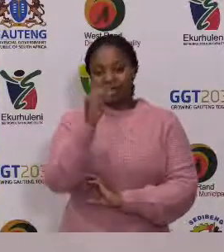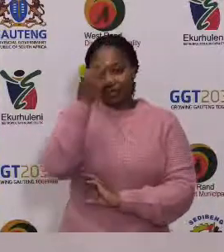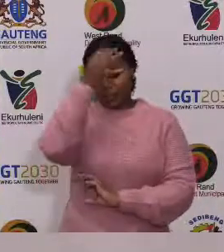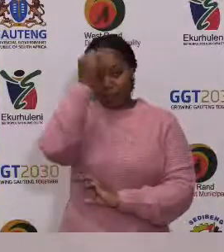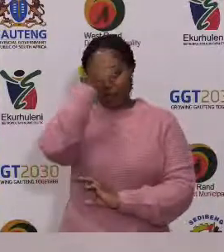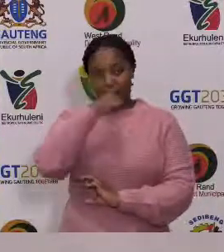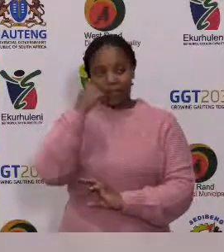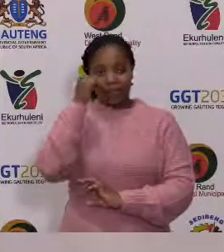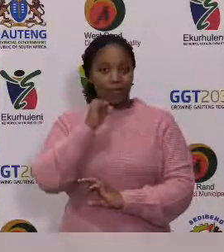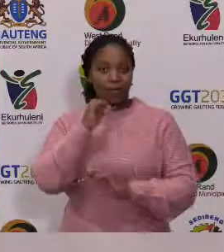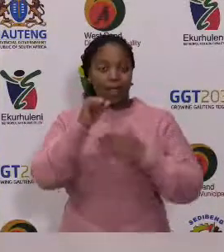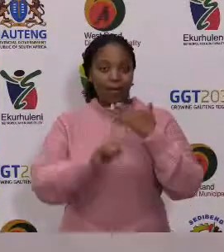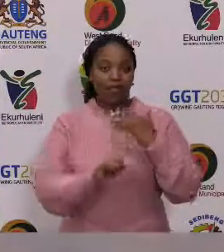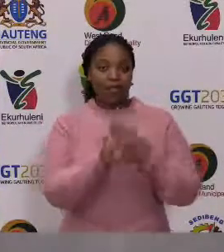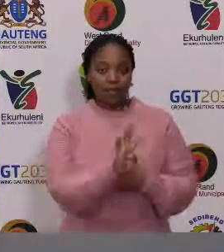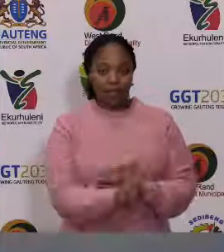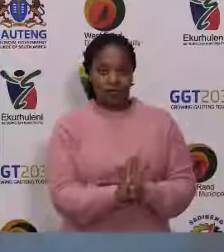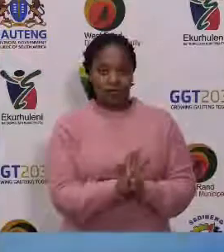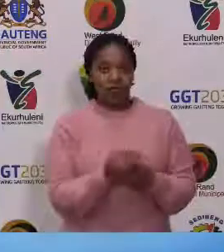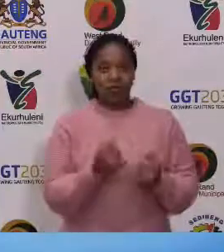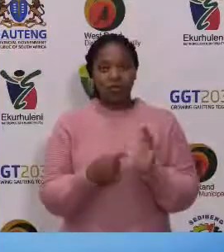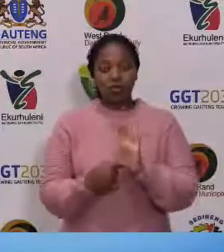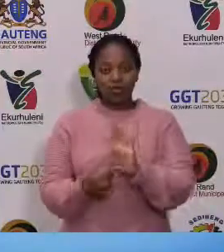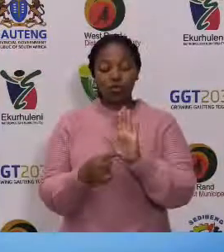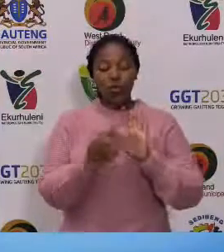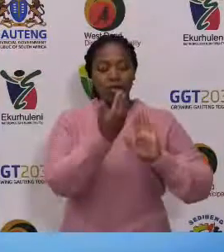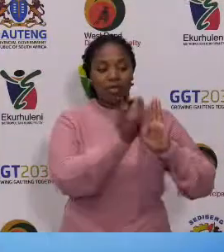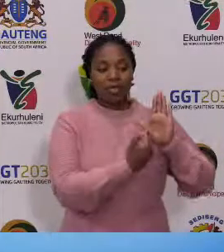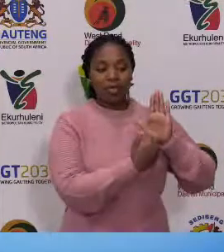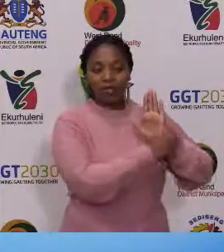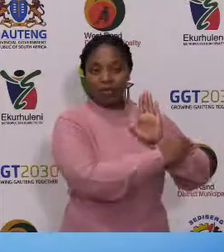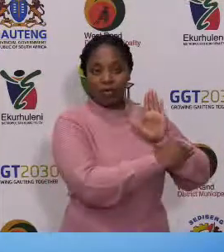want to present this graph. If you look at the graph